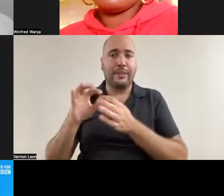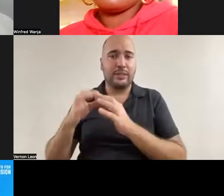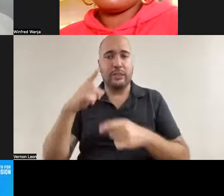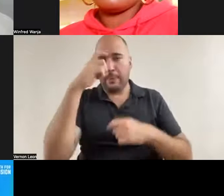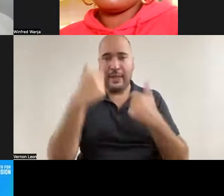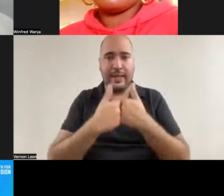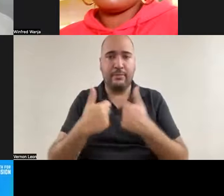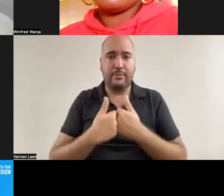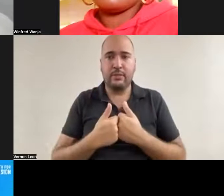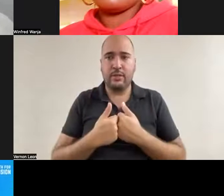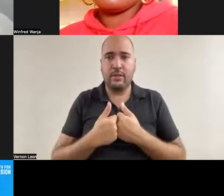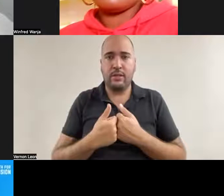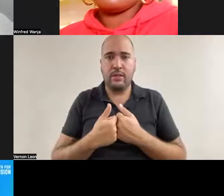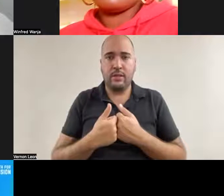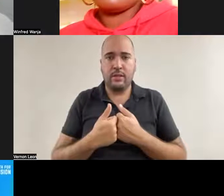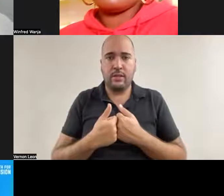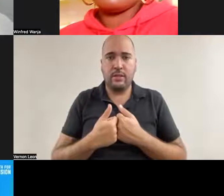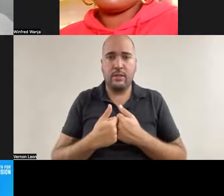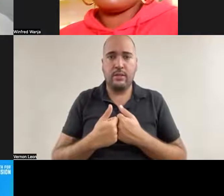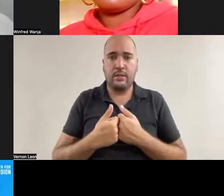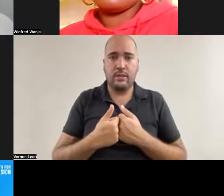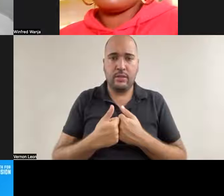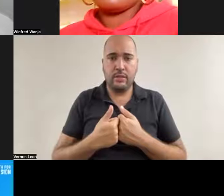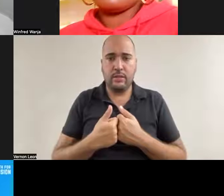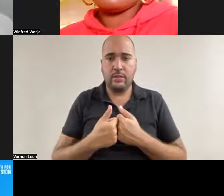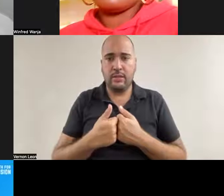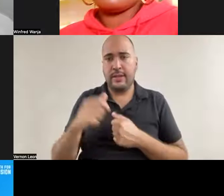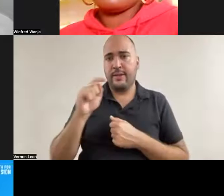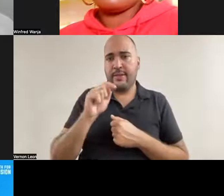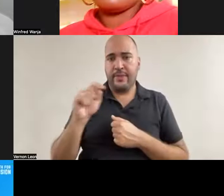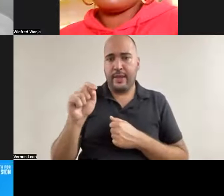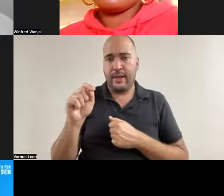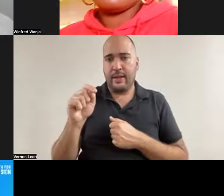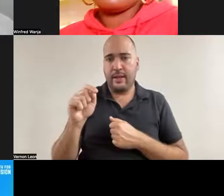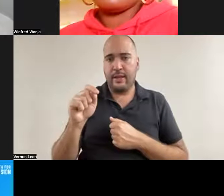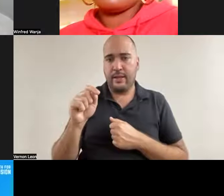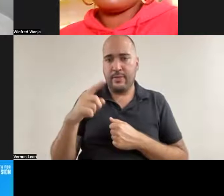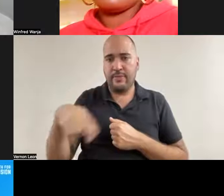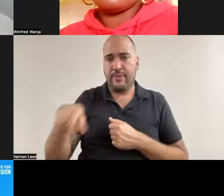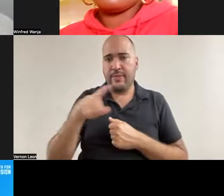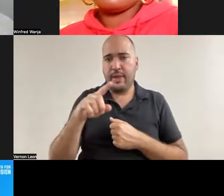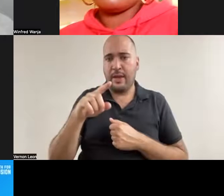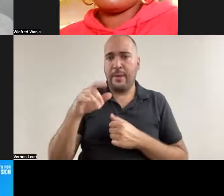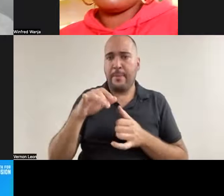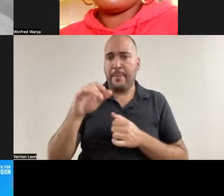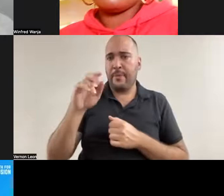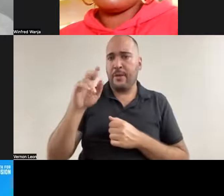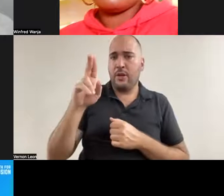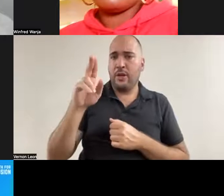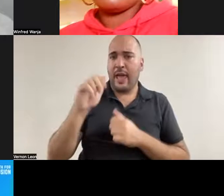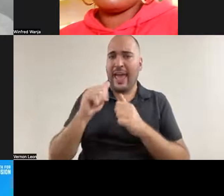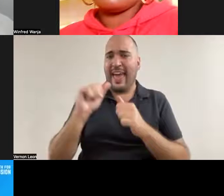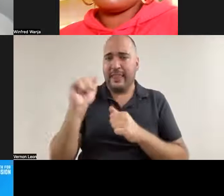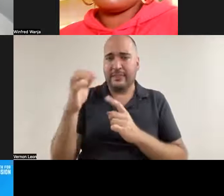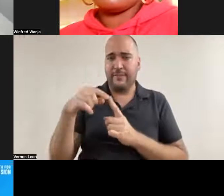The Emirates of UAE have transformed their country